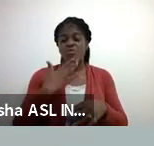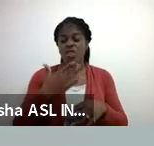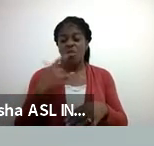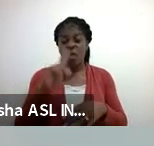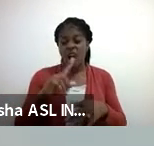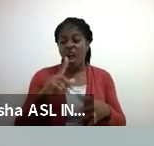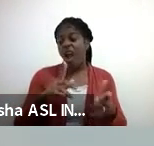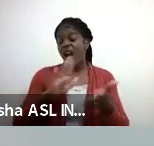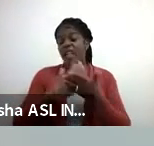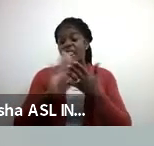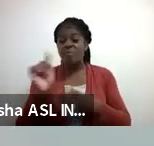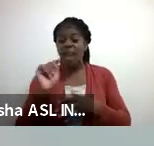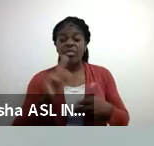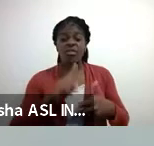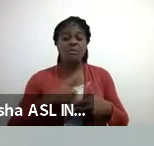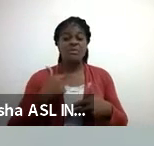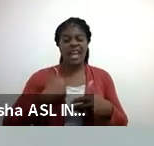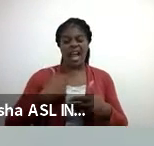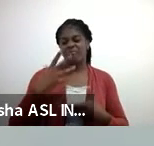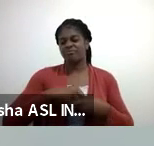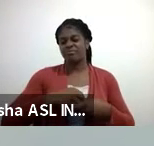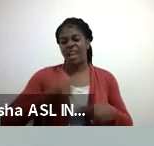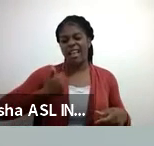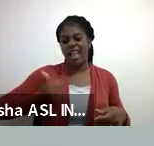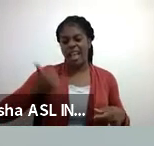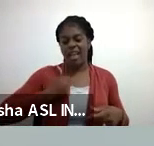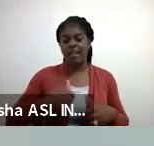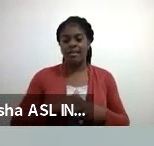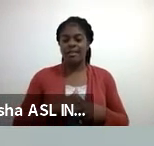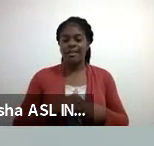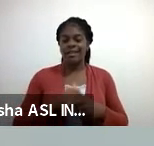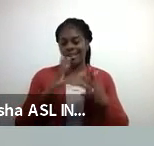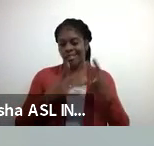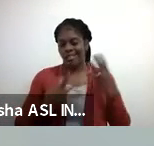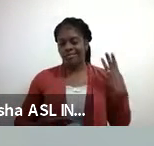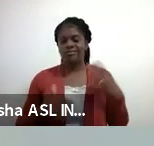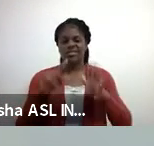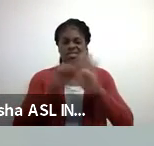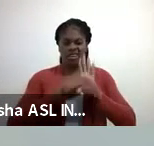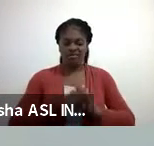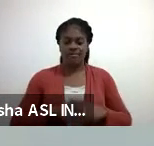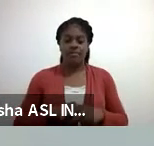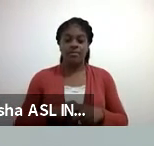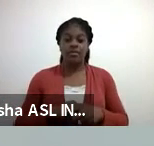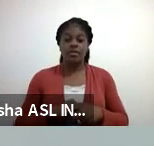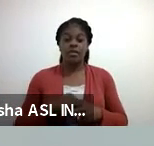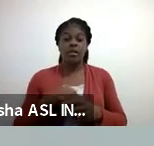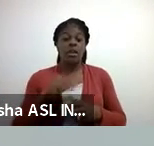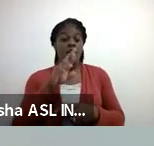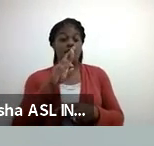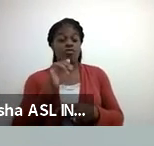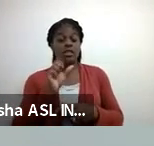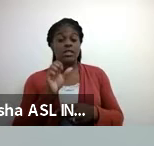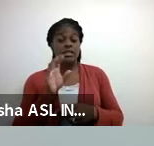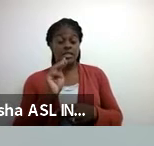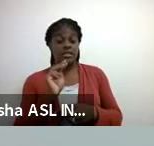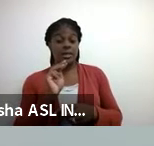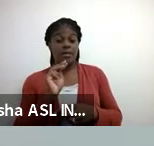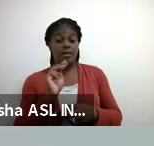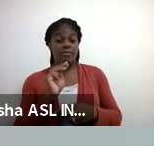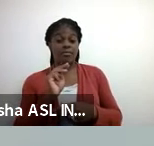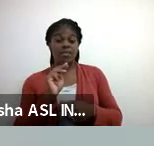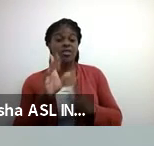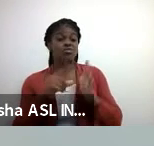etc. And some of the ways in which racism materializes in their